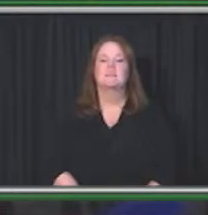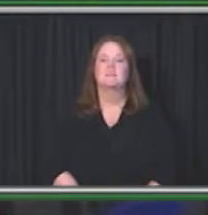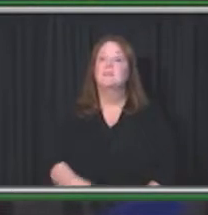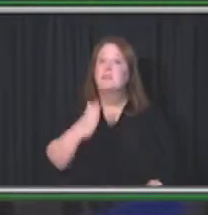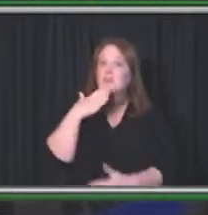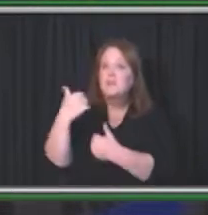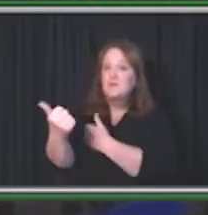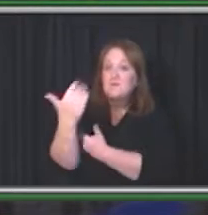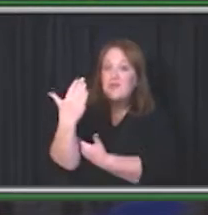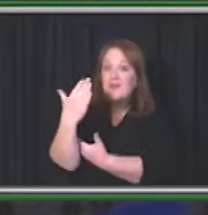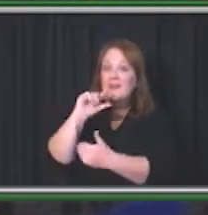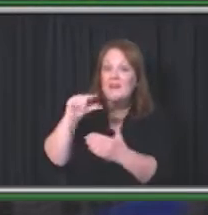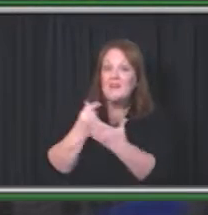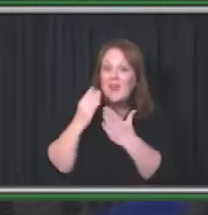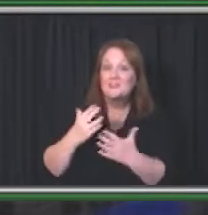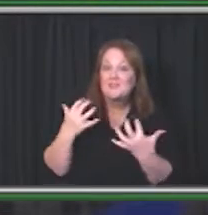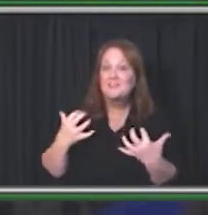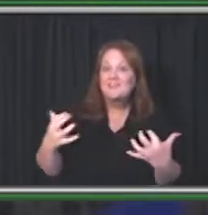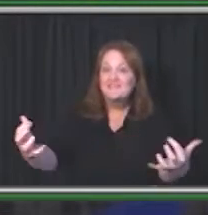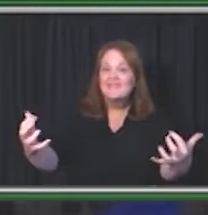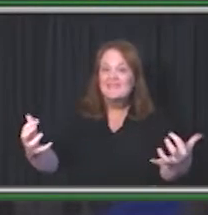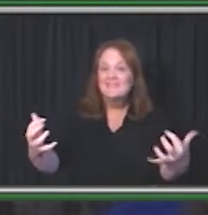Good morning, graduates.